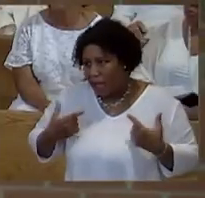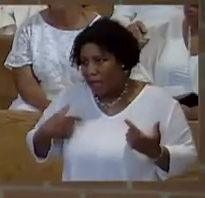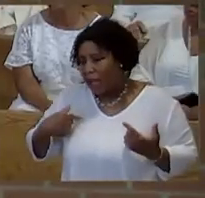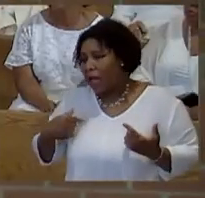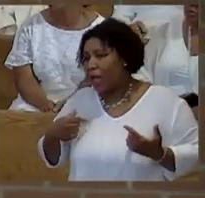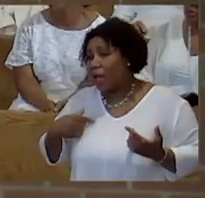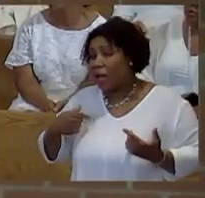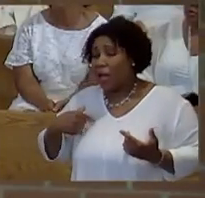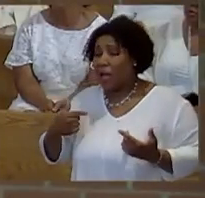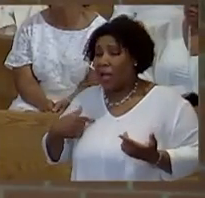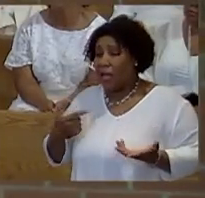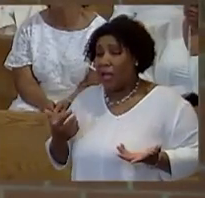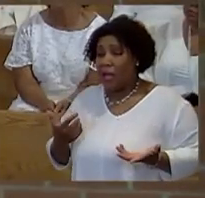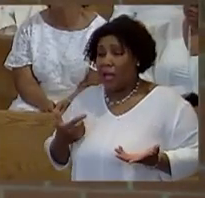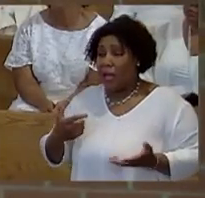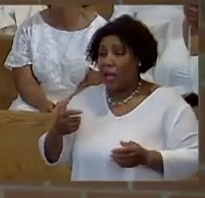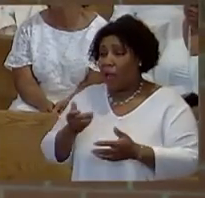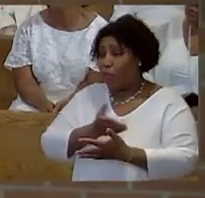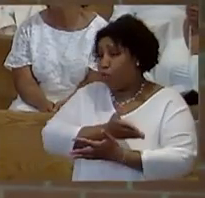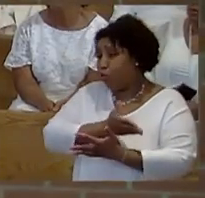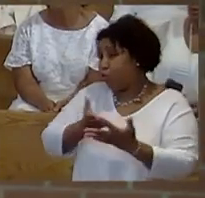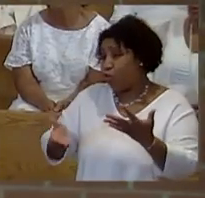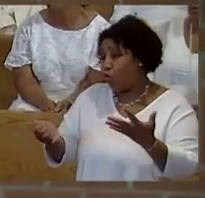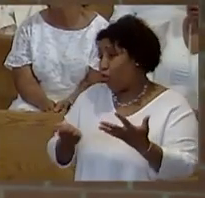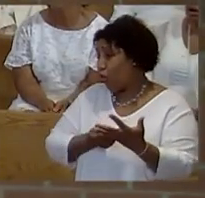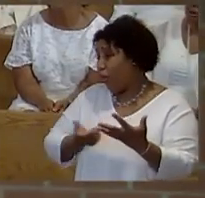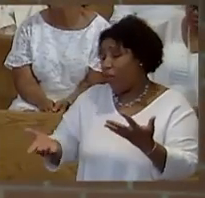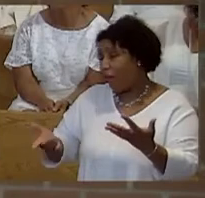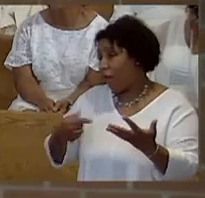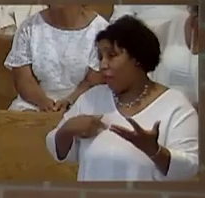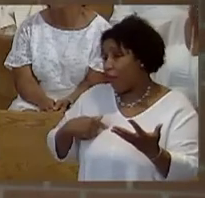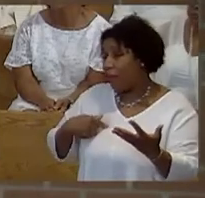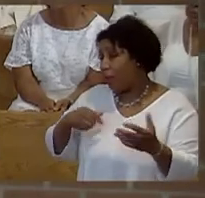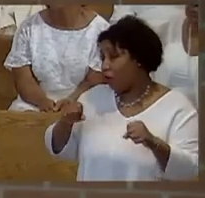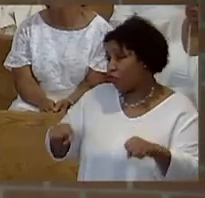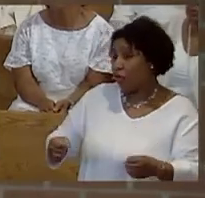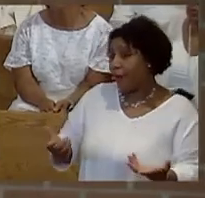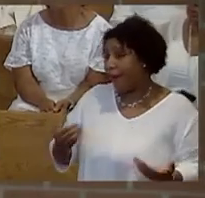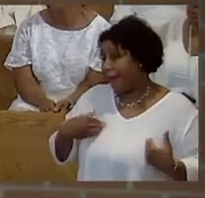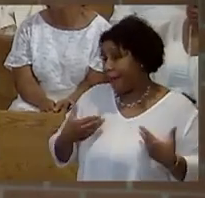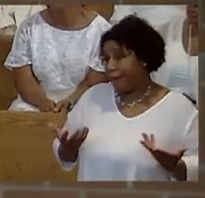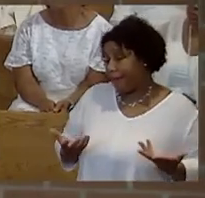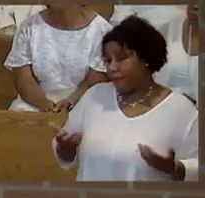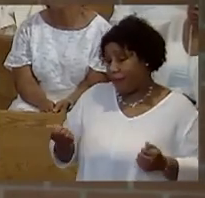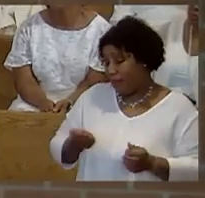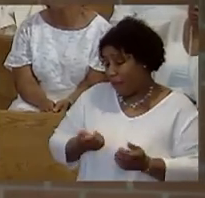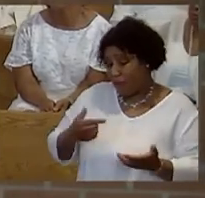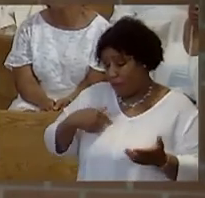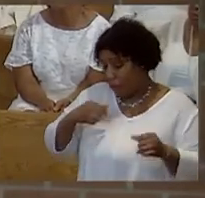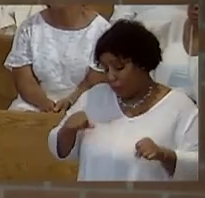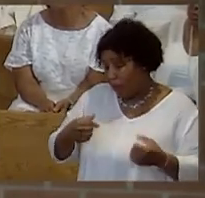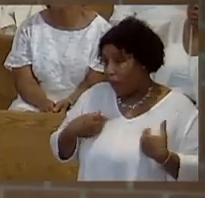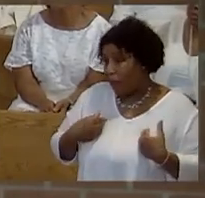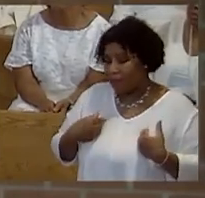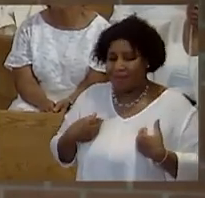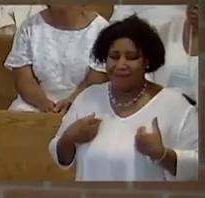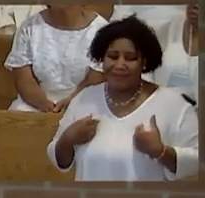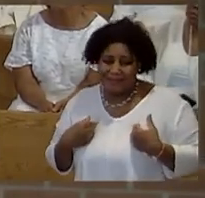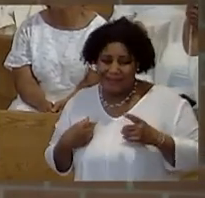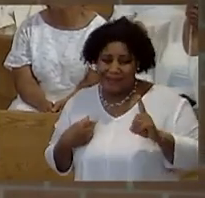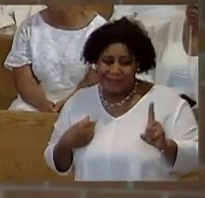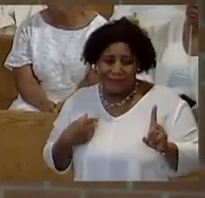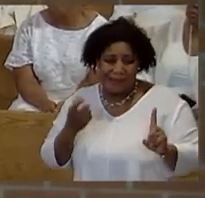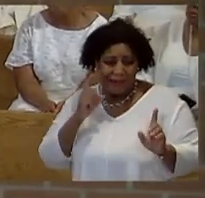I was a man who had everything that I could own and everything that I could have. We find that in